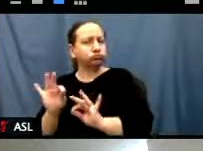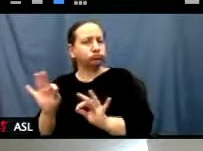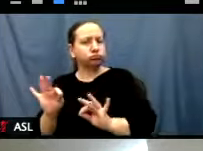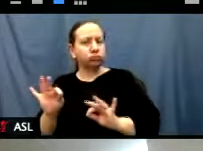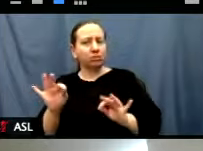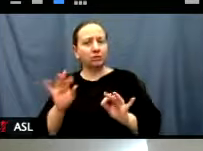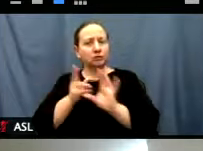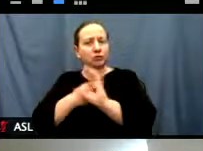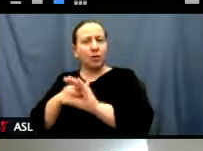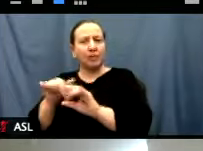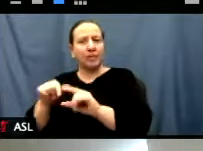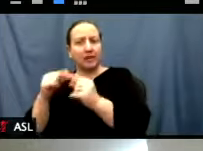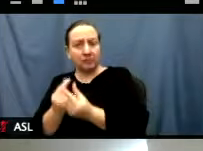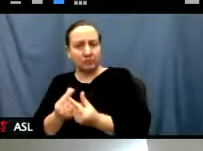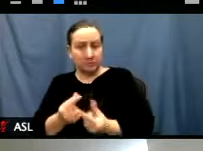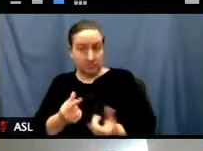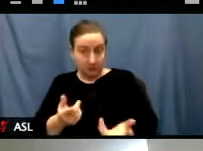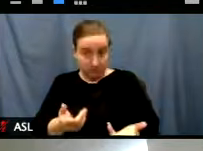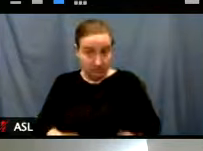sense.